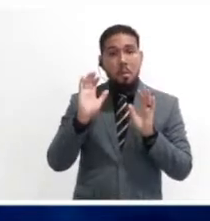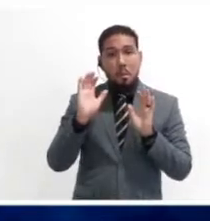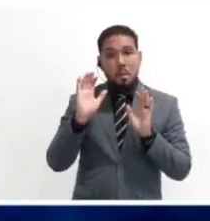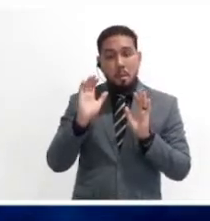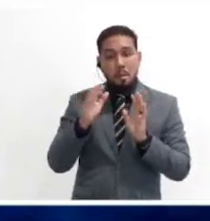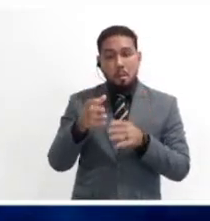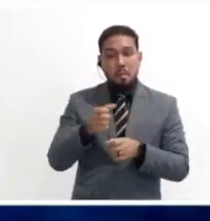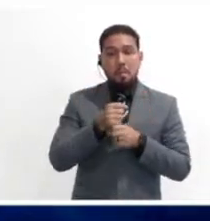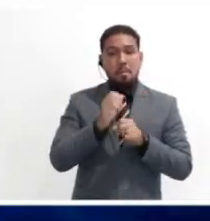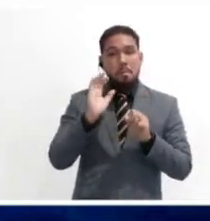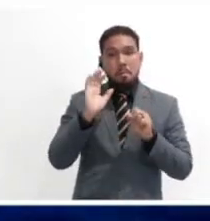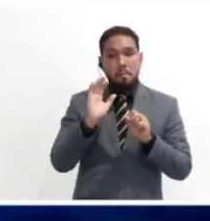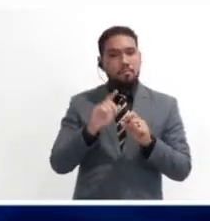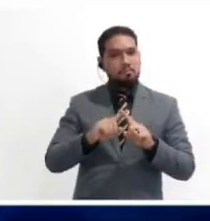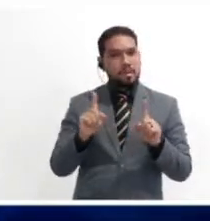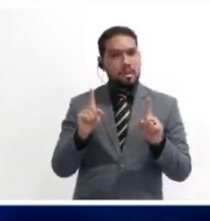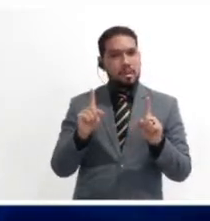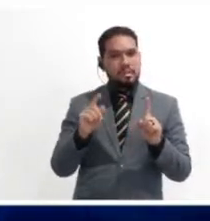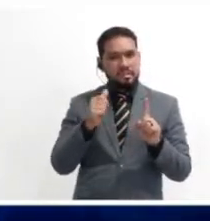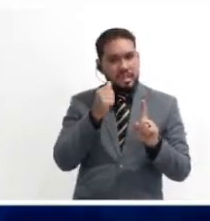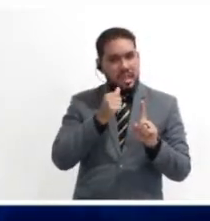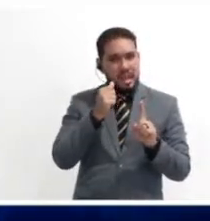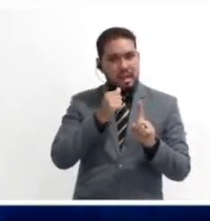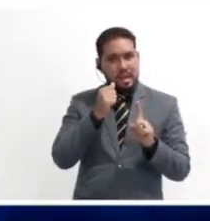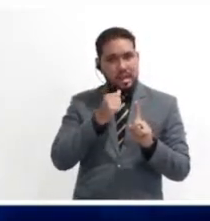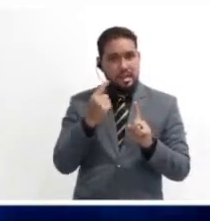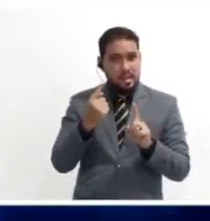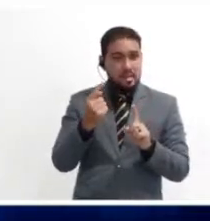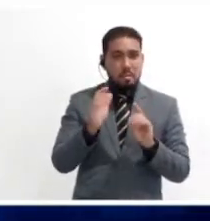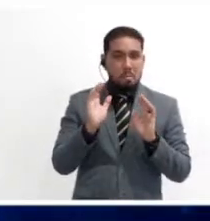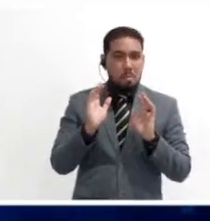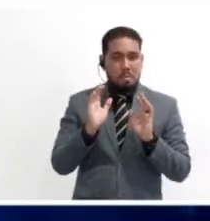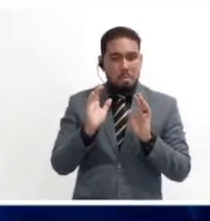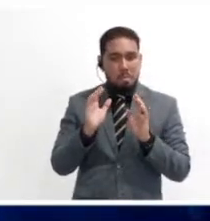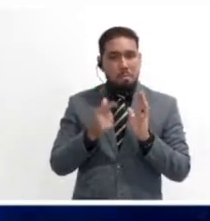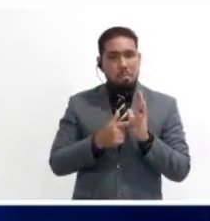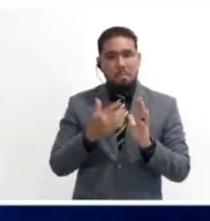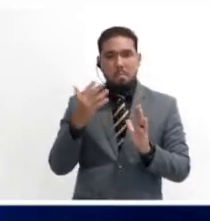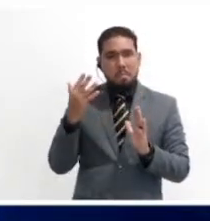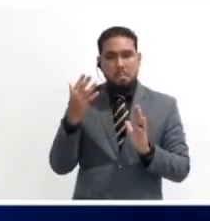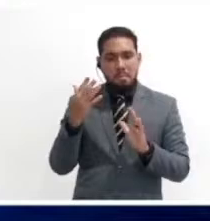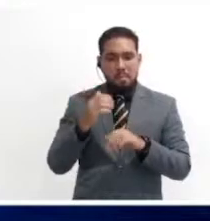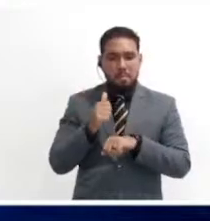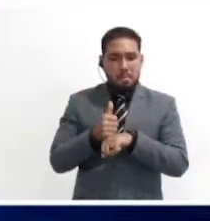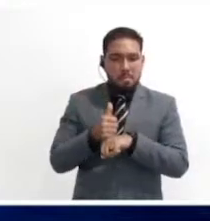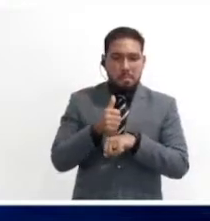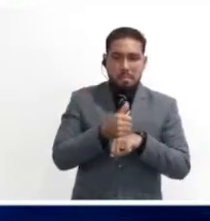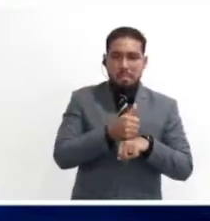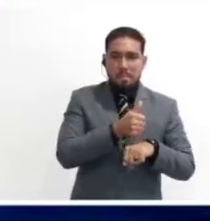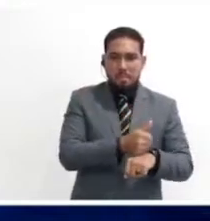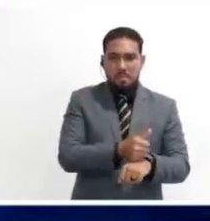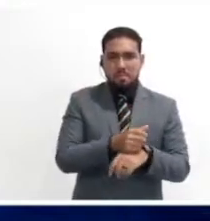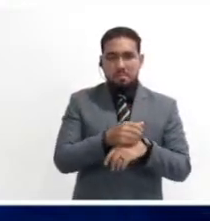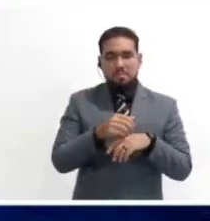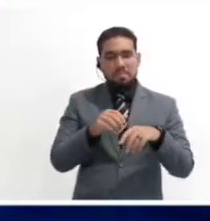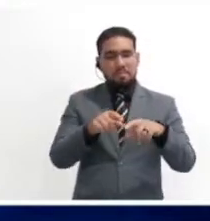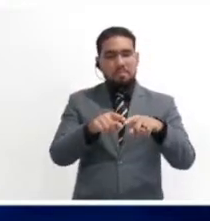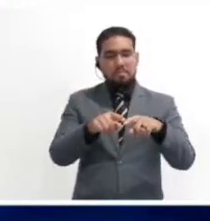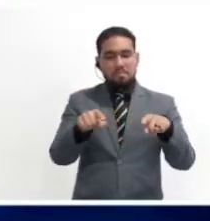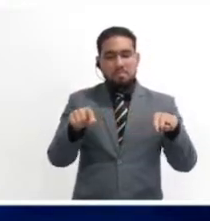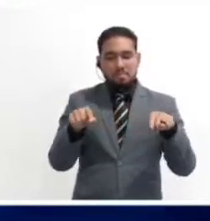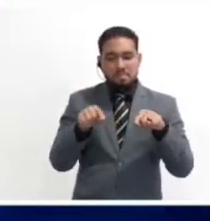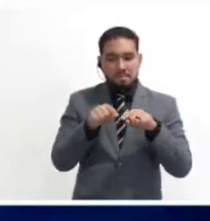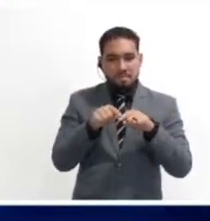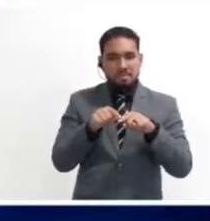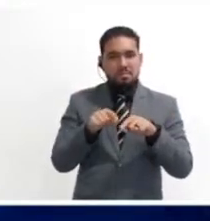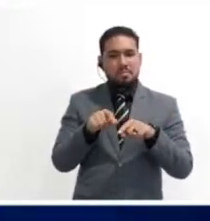not generally used. In terms of organic or polymer types of packaging encapsulation, the